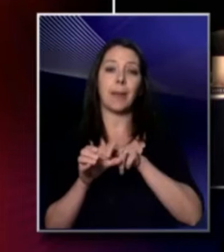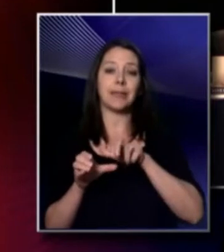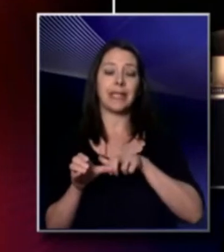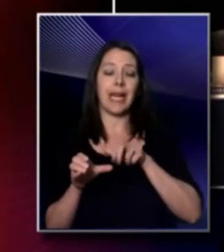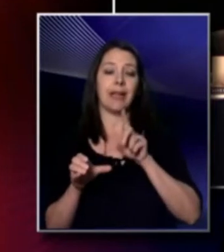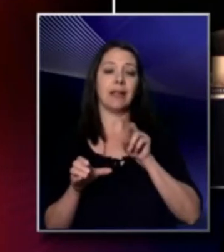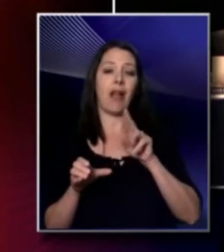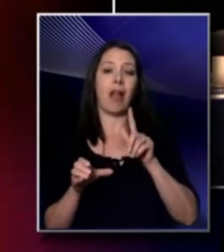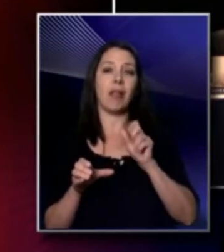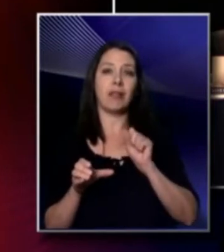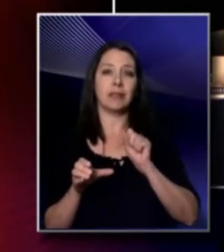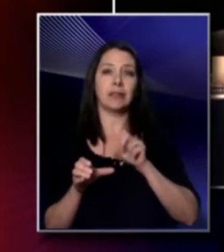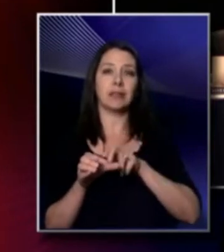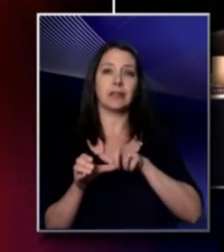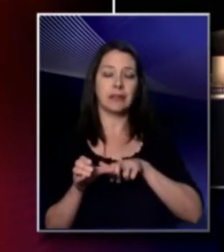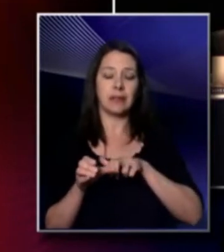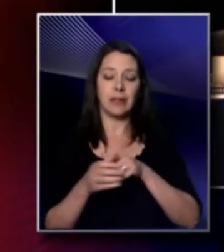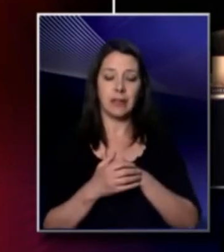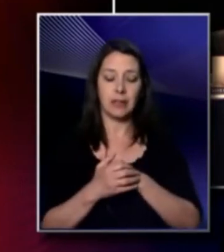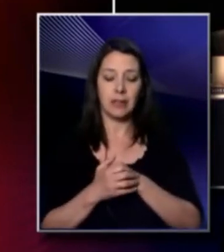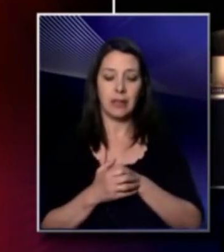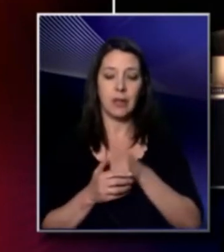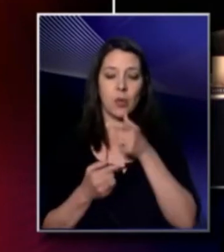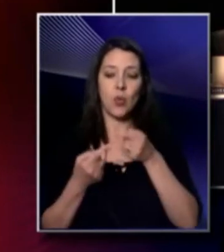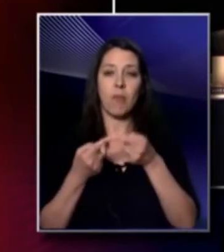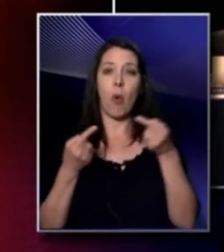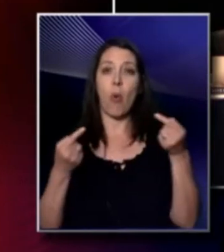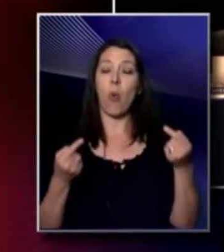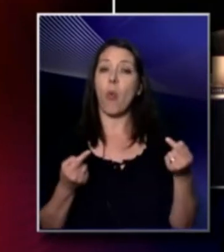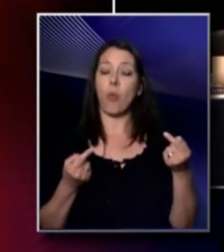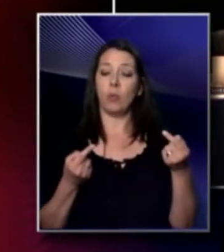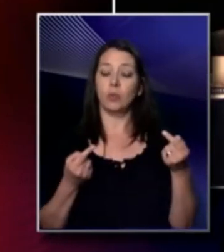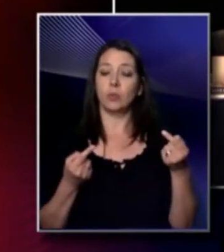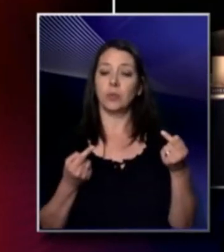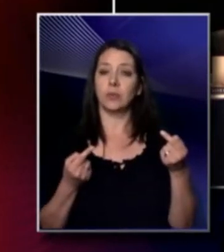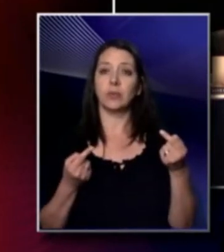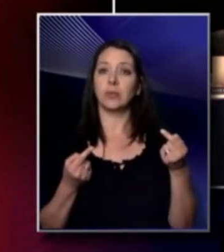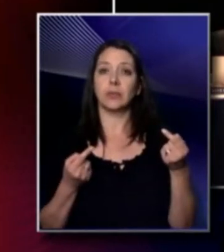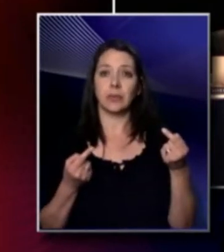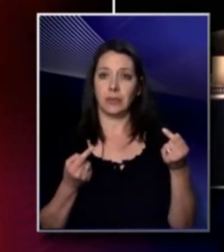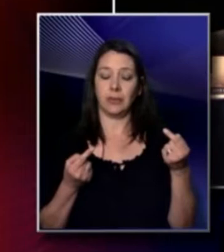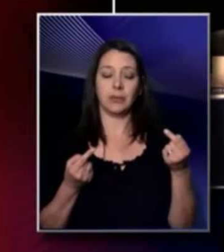Douglas abstained. Any Correct. opposed? Okay.